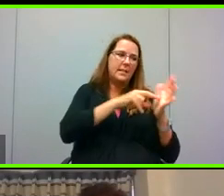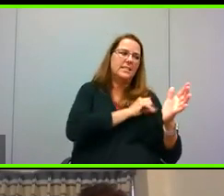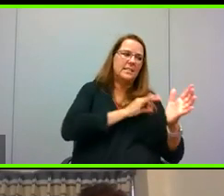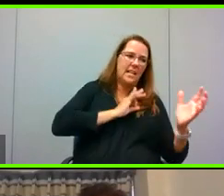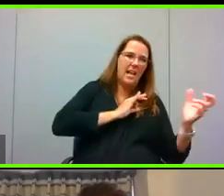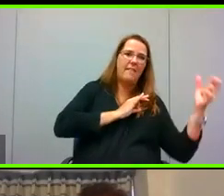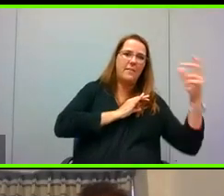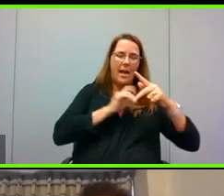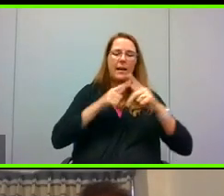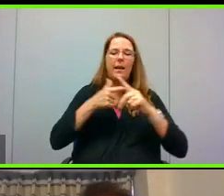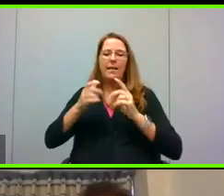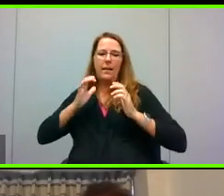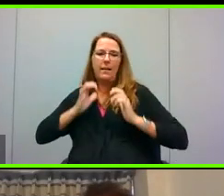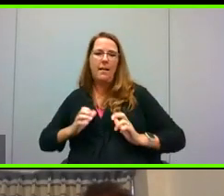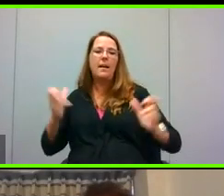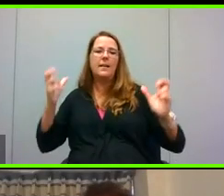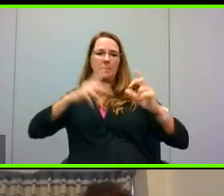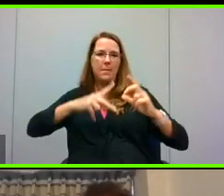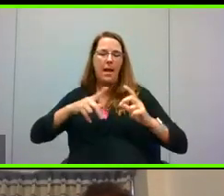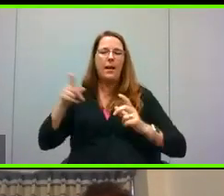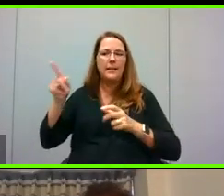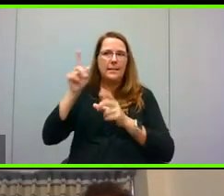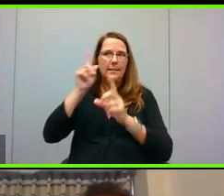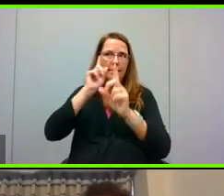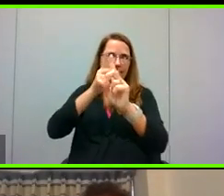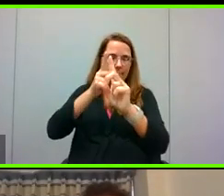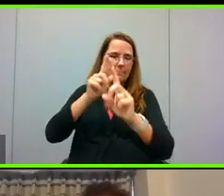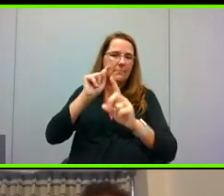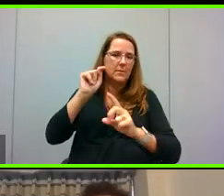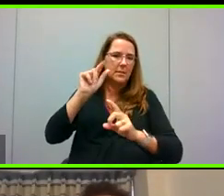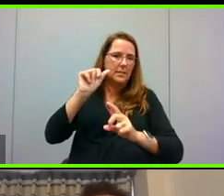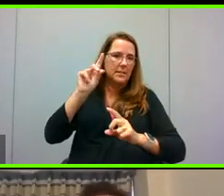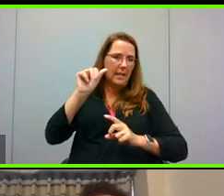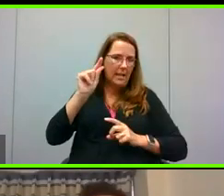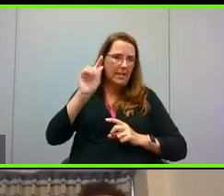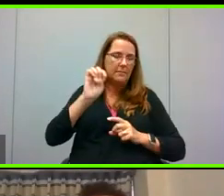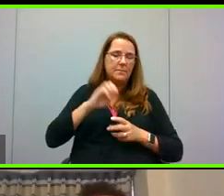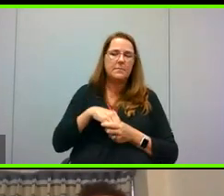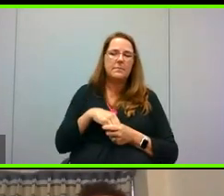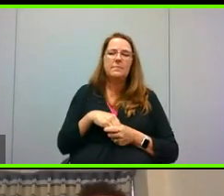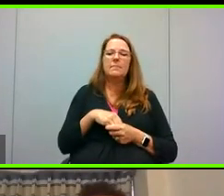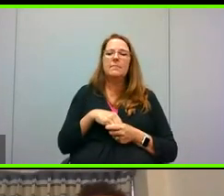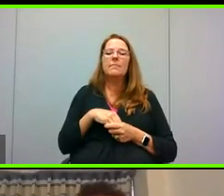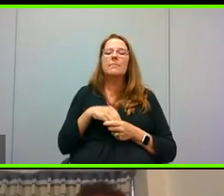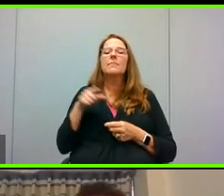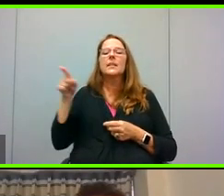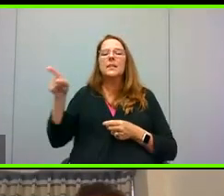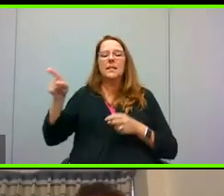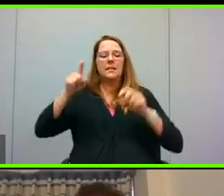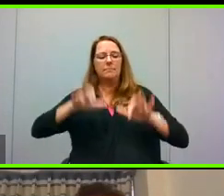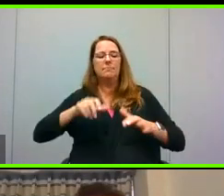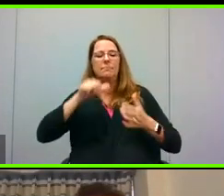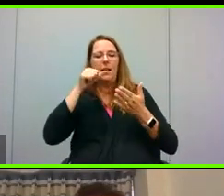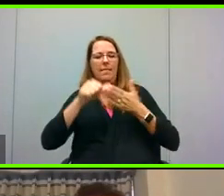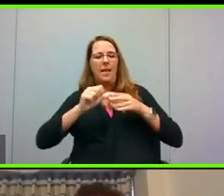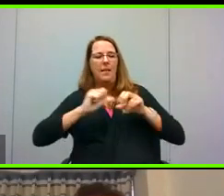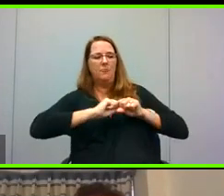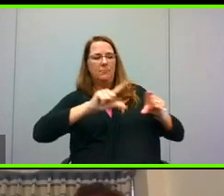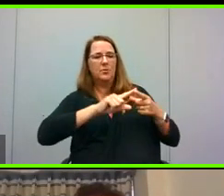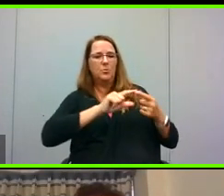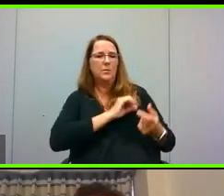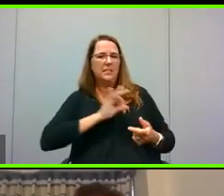clientele. The letter that we used for furlough, and that Tim wrote to the staff, indicated that it would